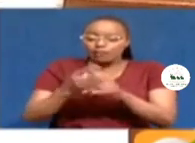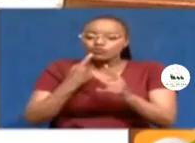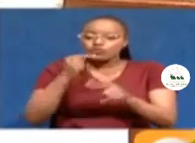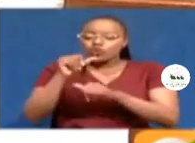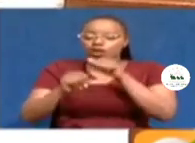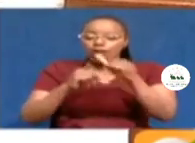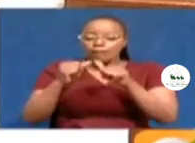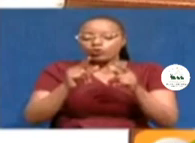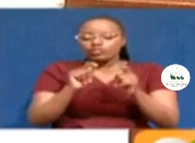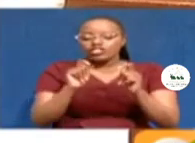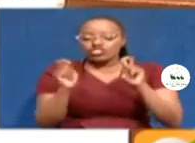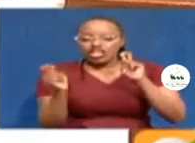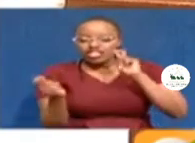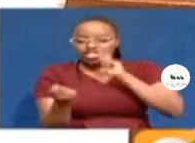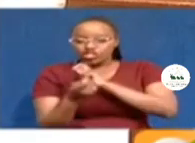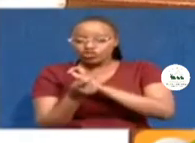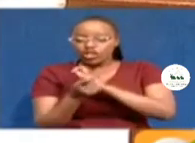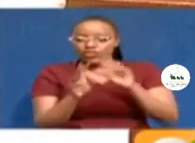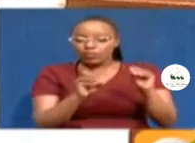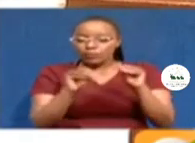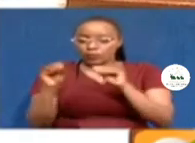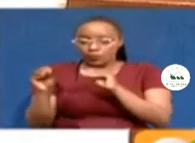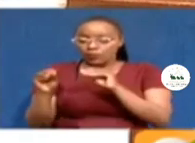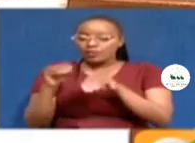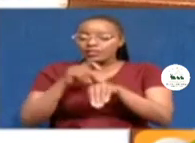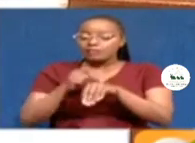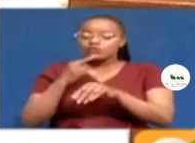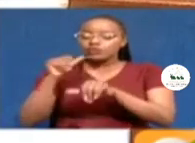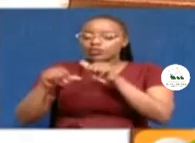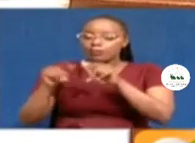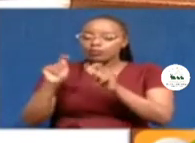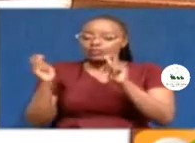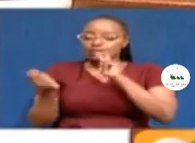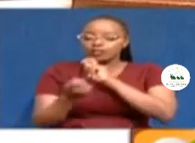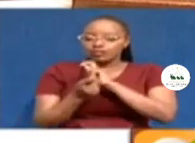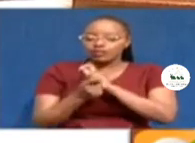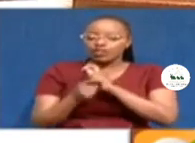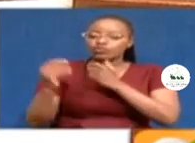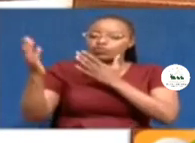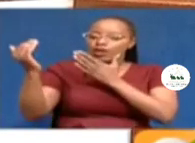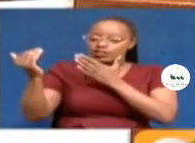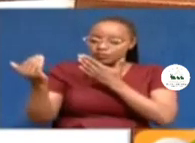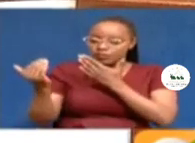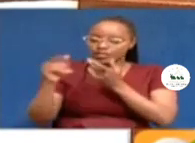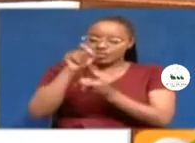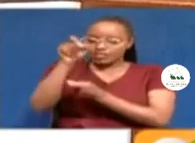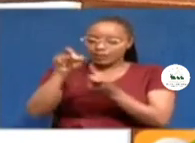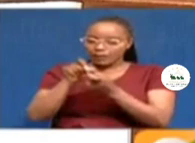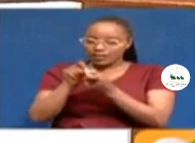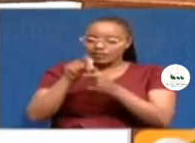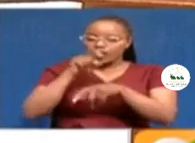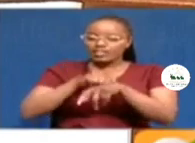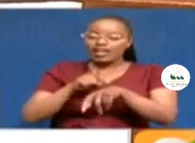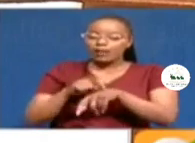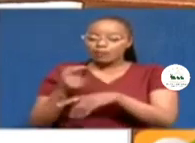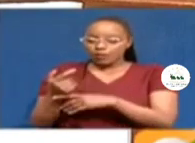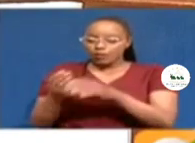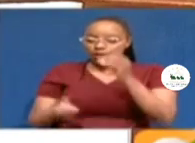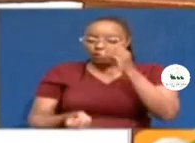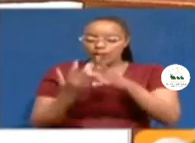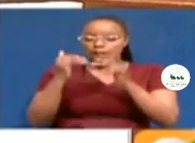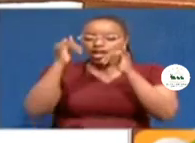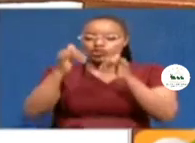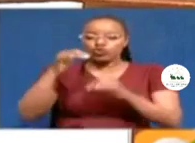about transition, when you talked about the change, what one expected, particularly when we came up with a